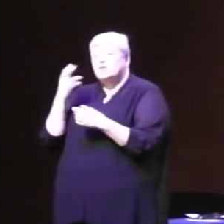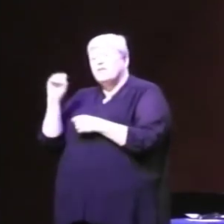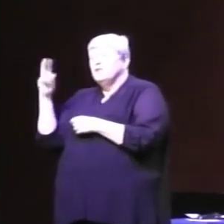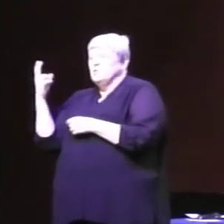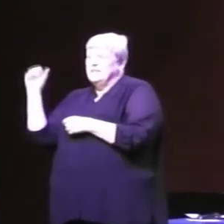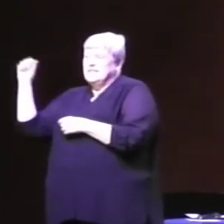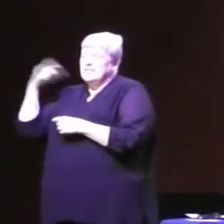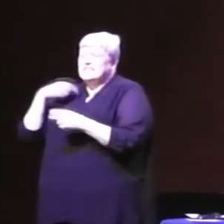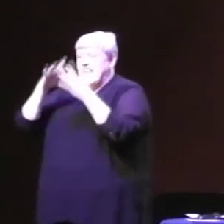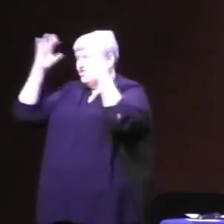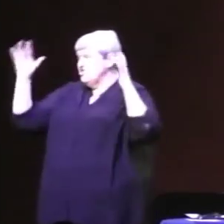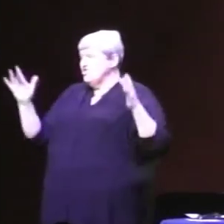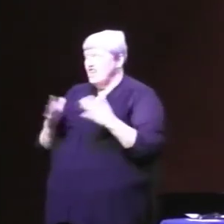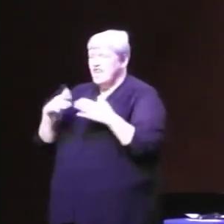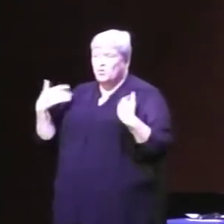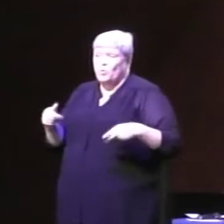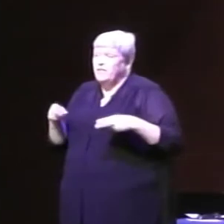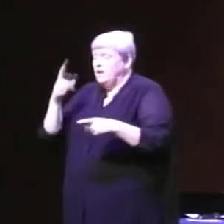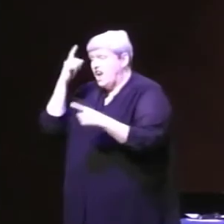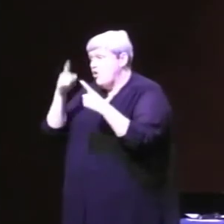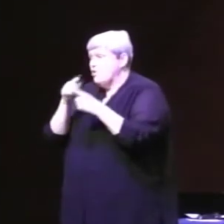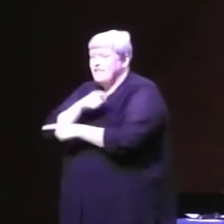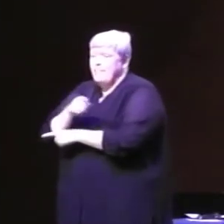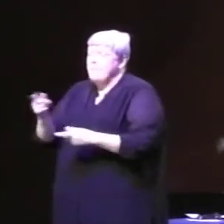the internet will be the only way you can contact them.